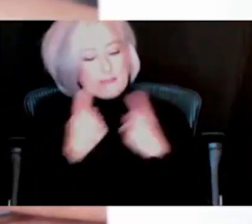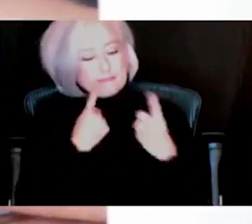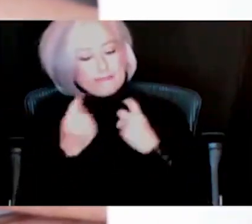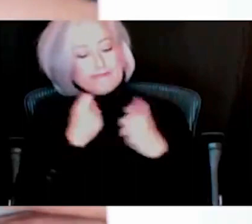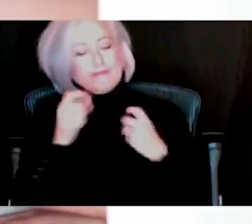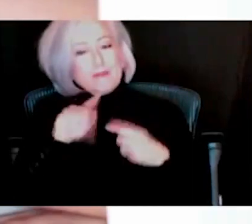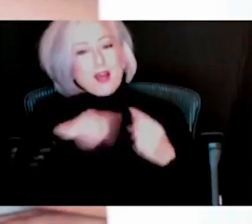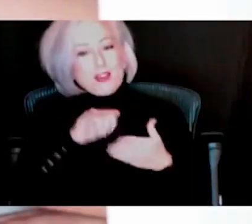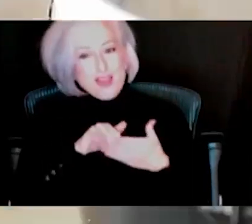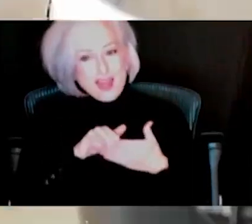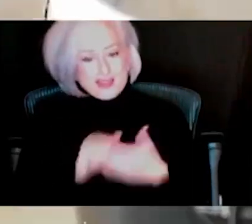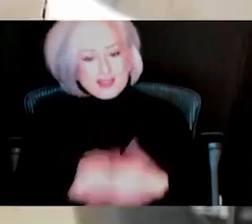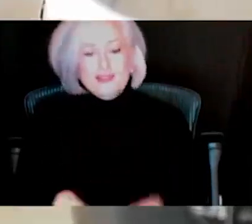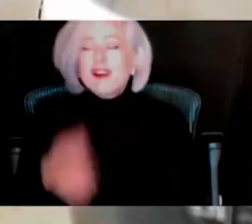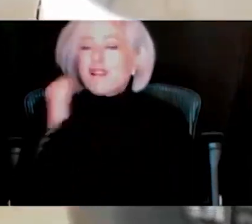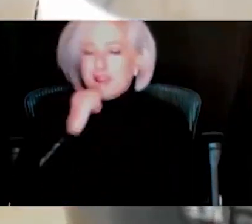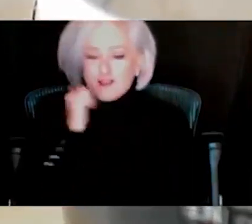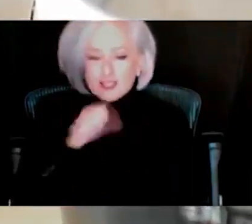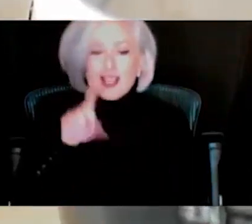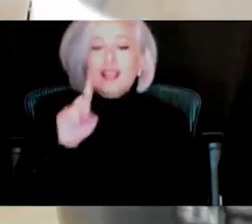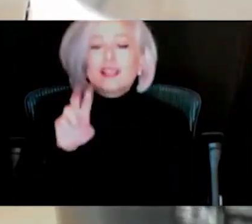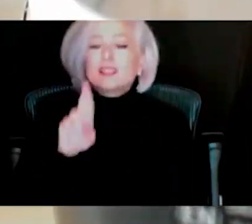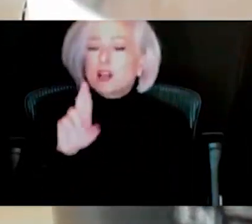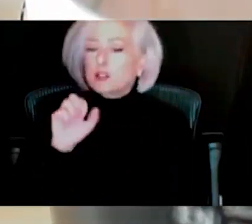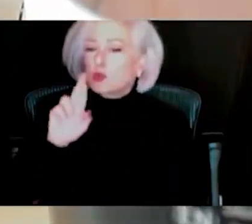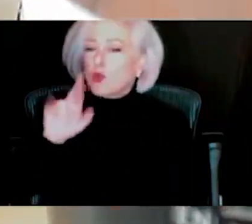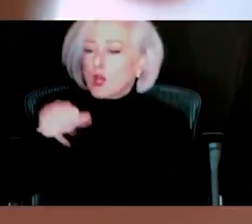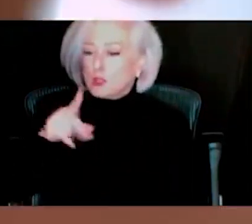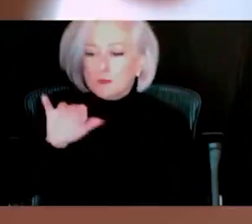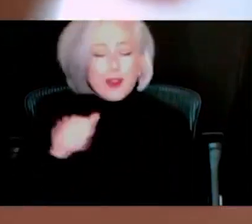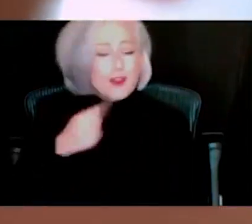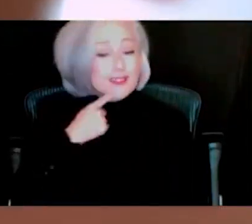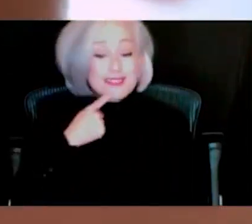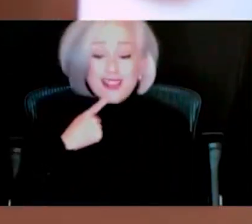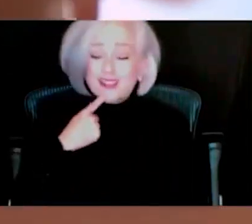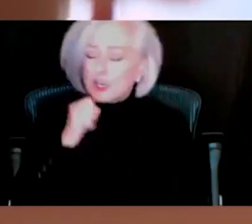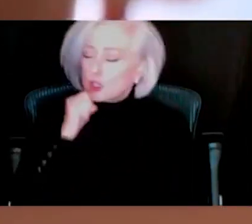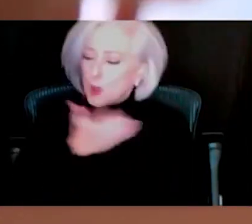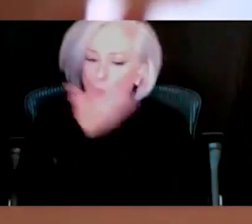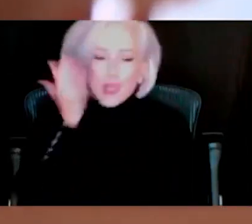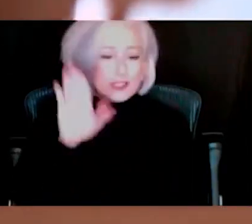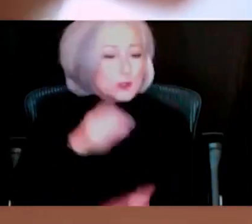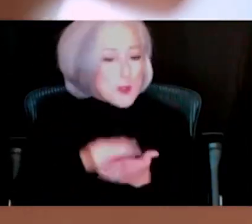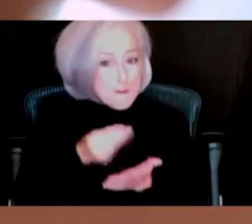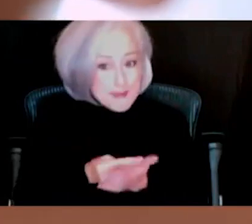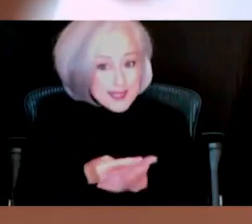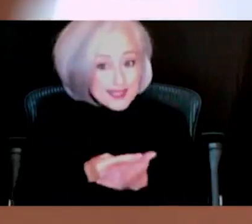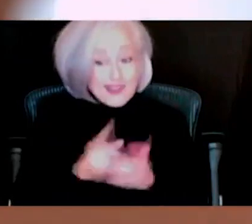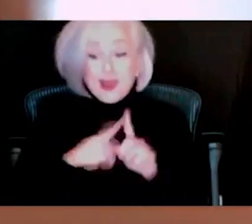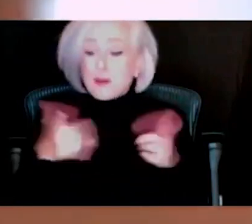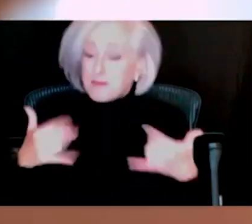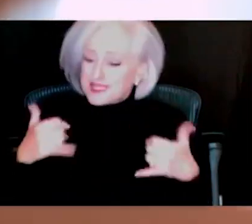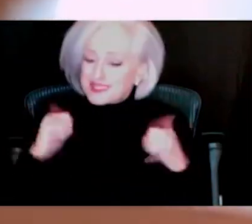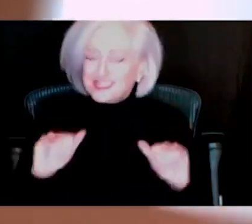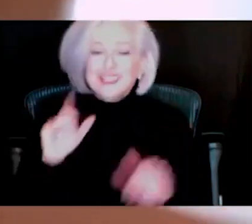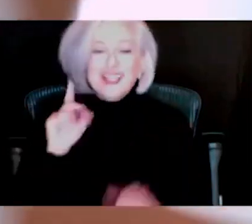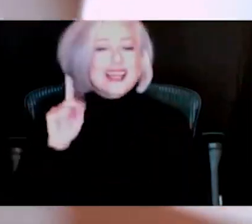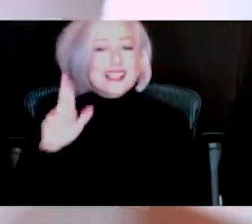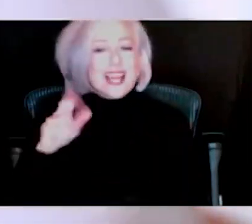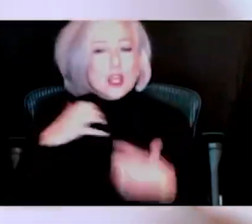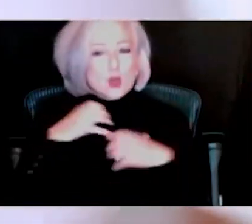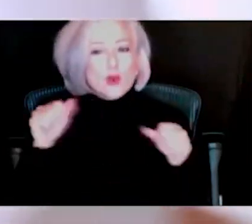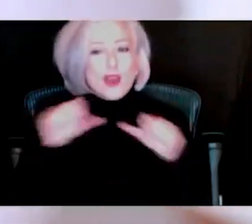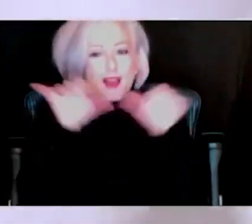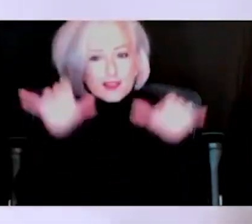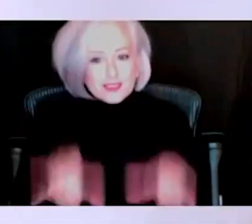dermatologist Anand Rajpara says he tells his patients, don't waste your money. Even still, the University of Kansas Health System's Department of